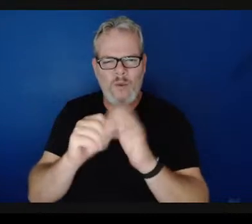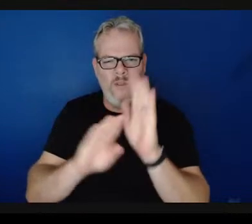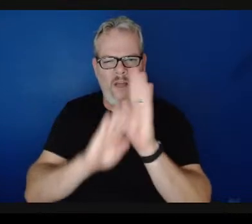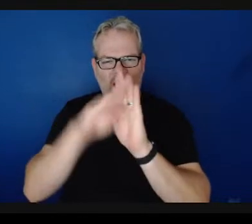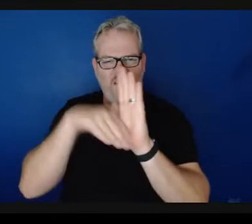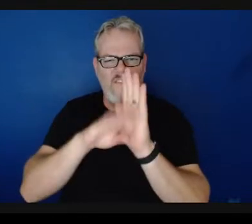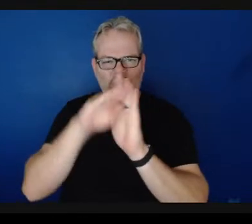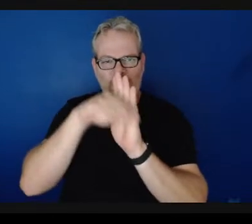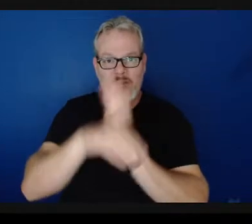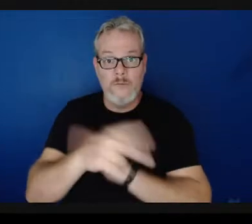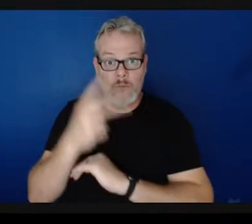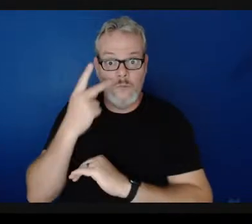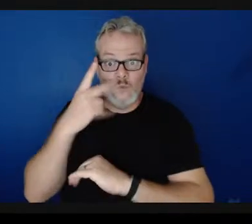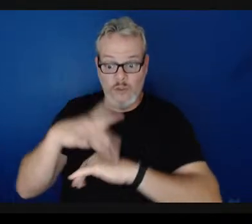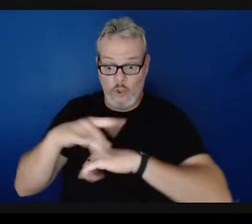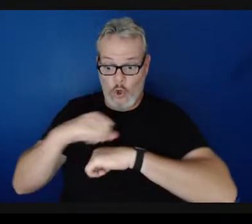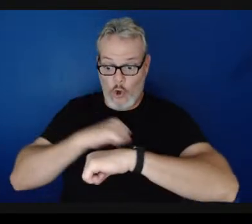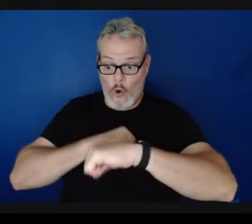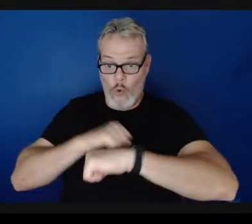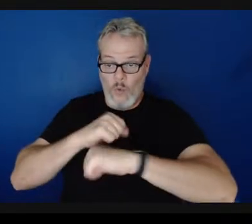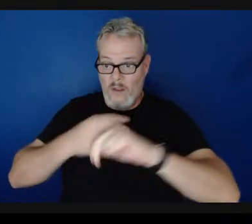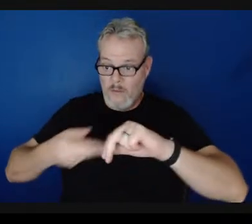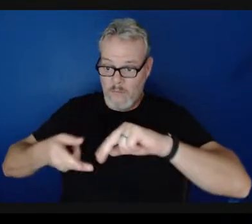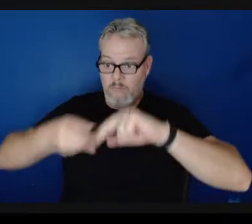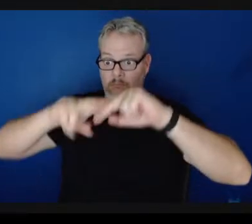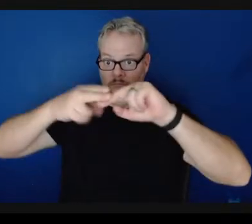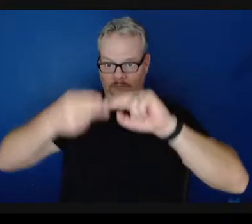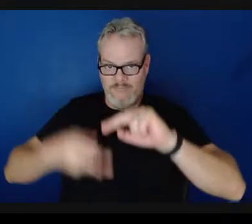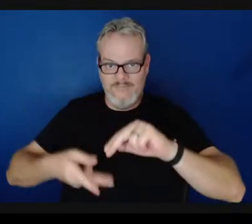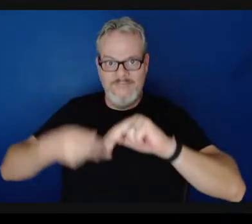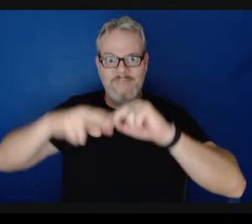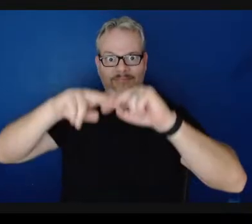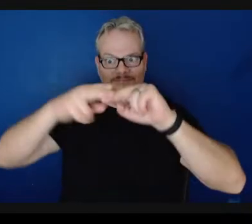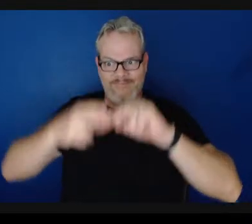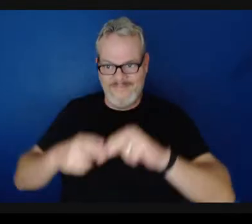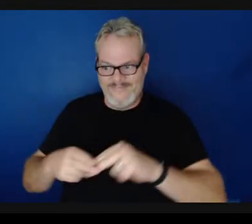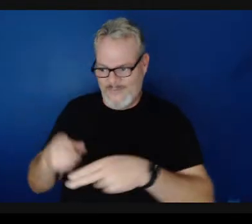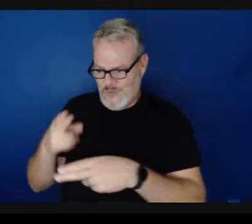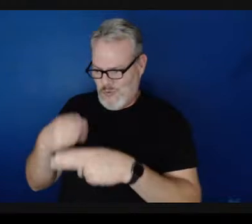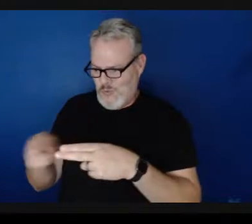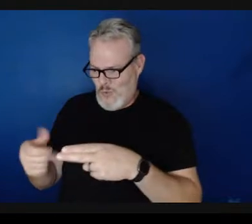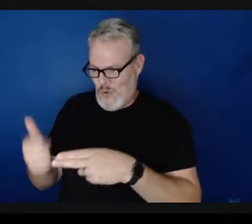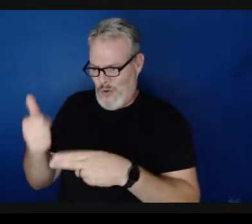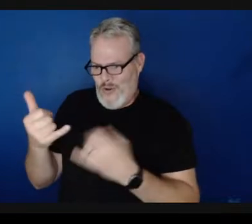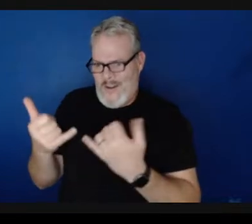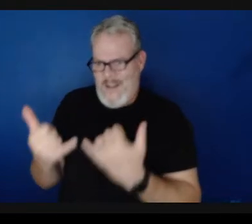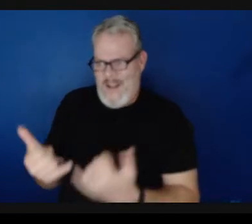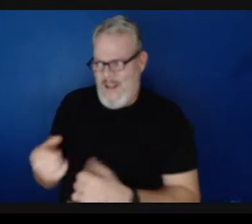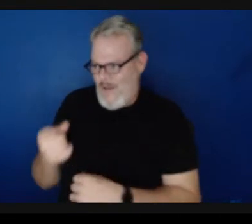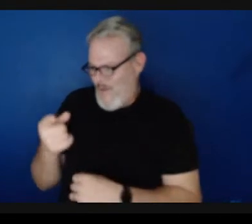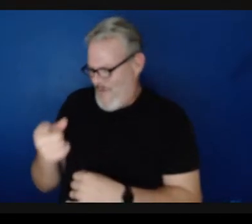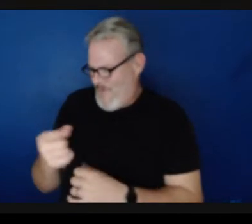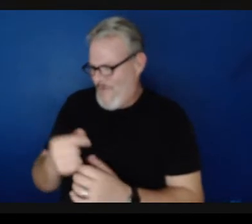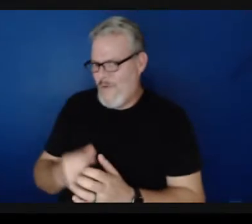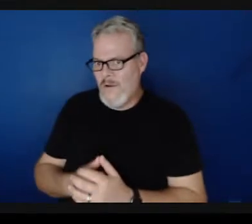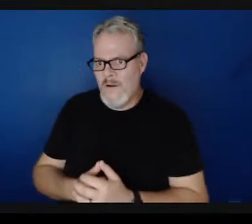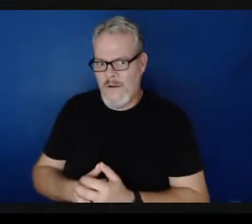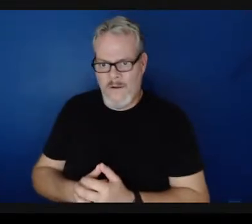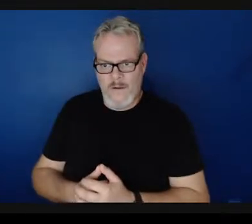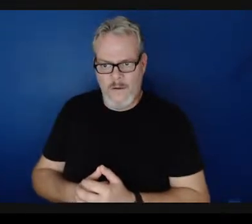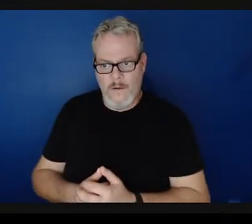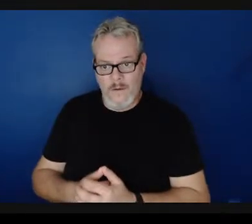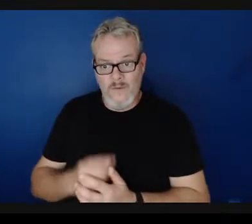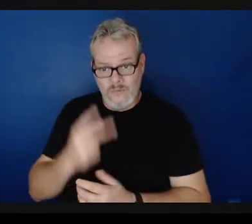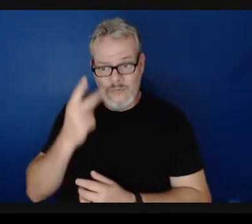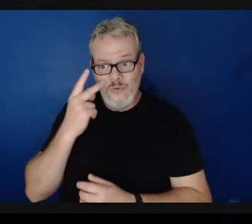the earthquakes cycling up and down twice within the last month, shorter this time, right? That's a shorter bit of a cycle. But you can see there